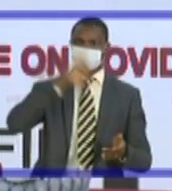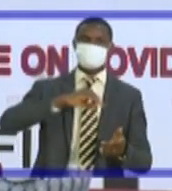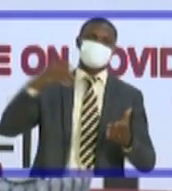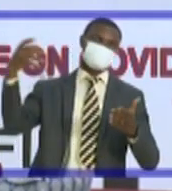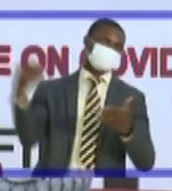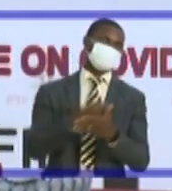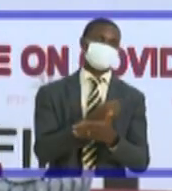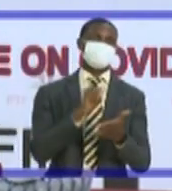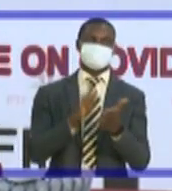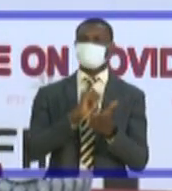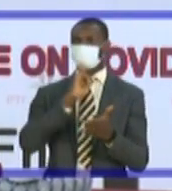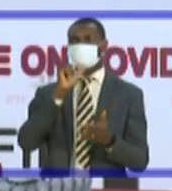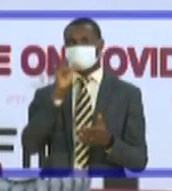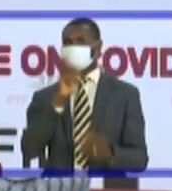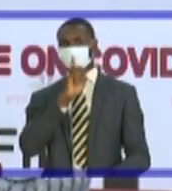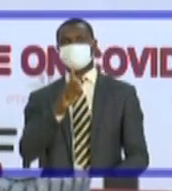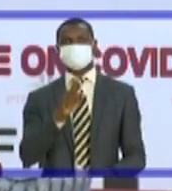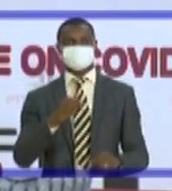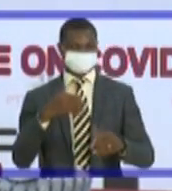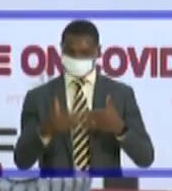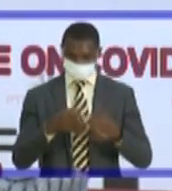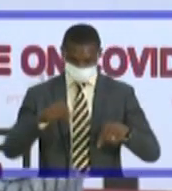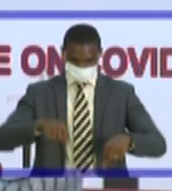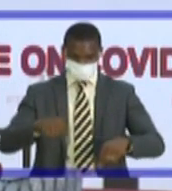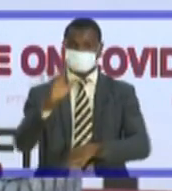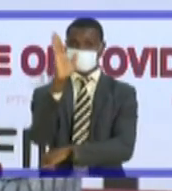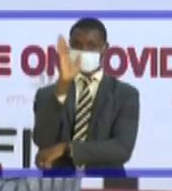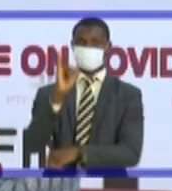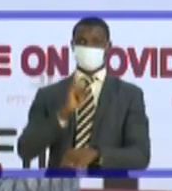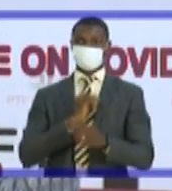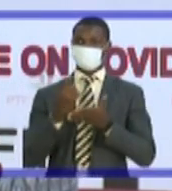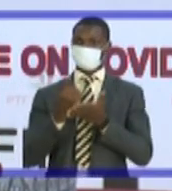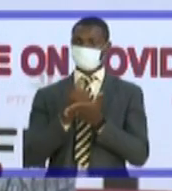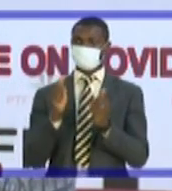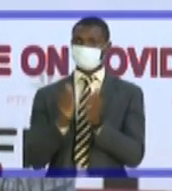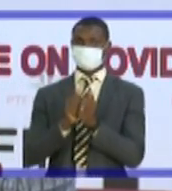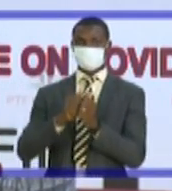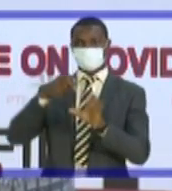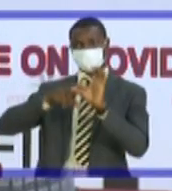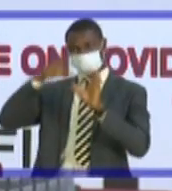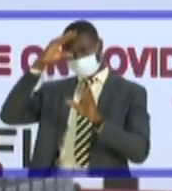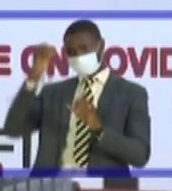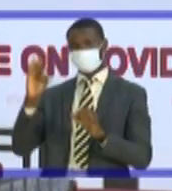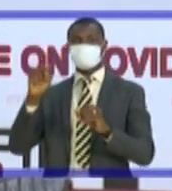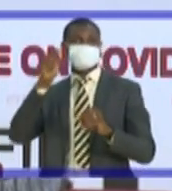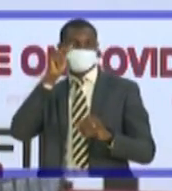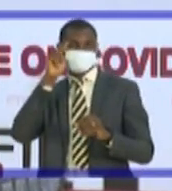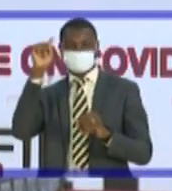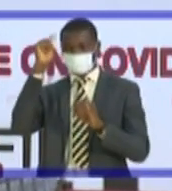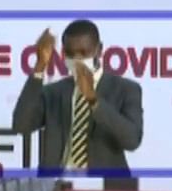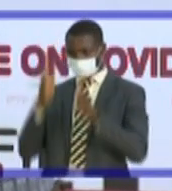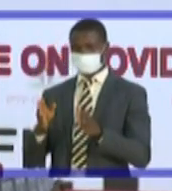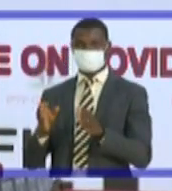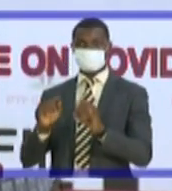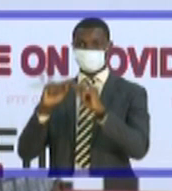true. Even as of this afternoon, I spoke with the chairman of Nigerian Governors Forum, and he assured